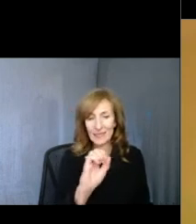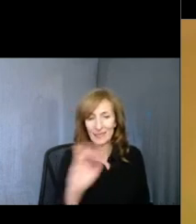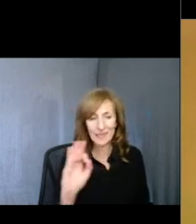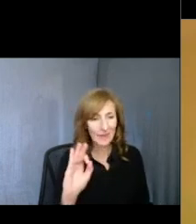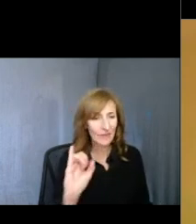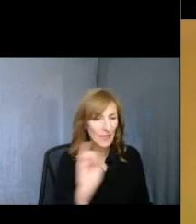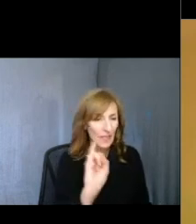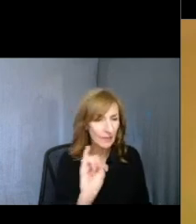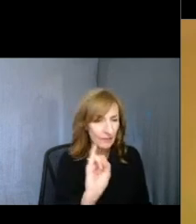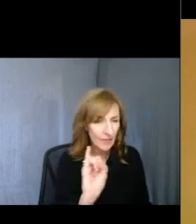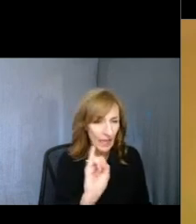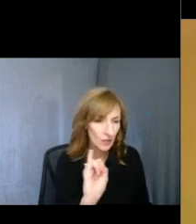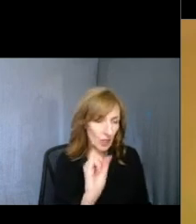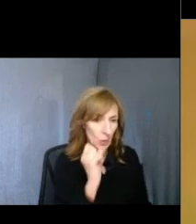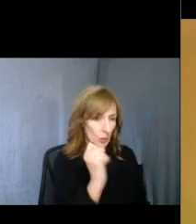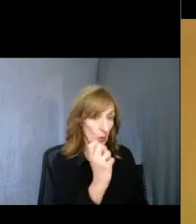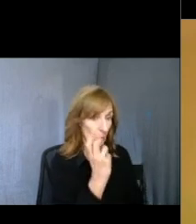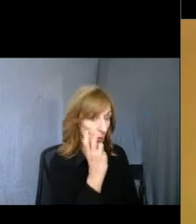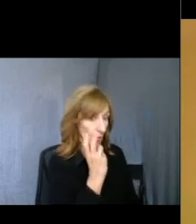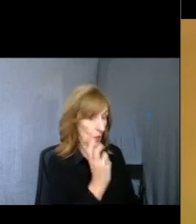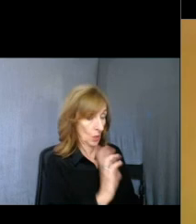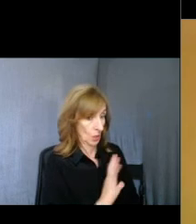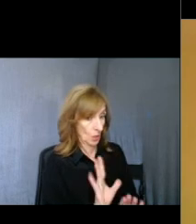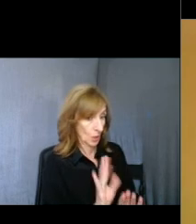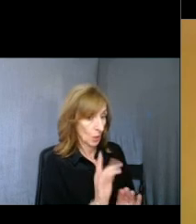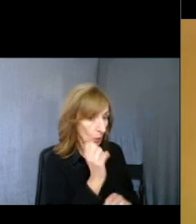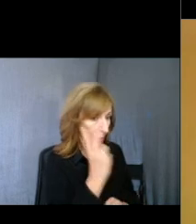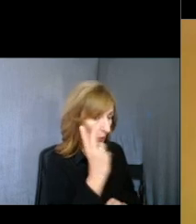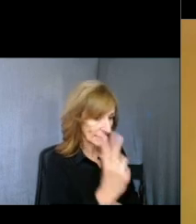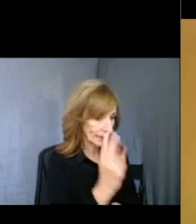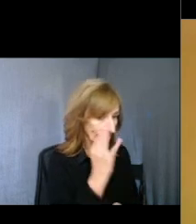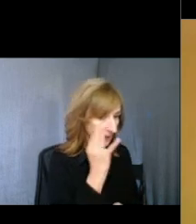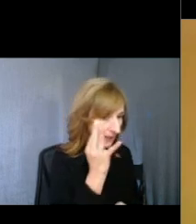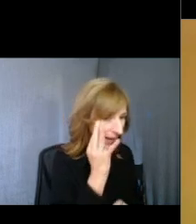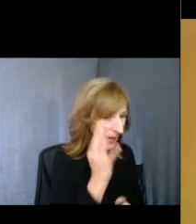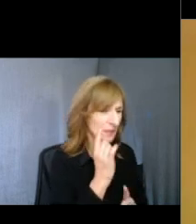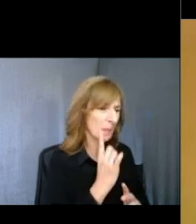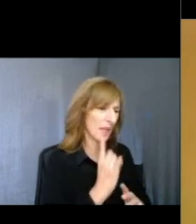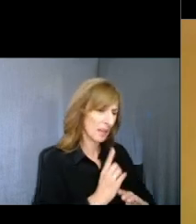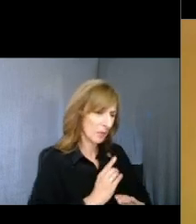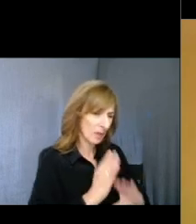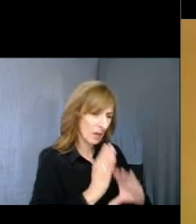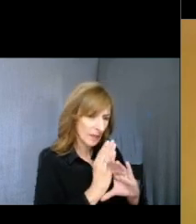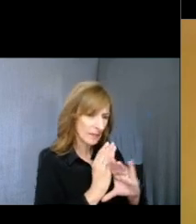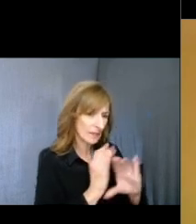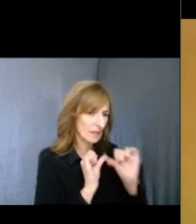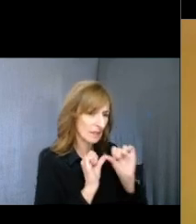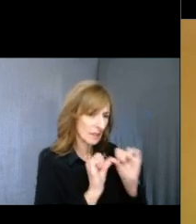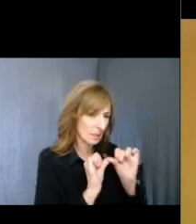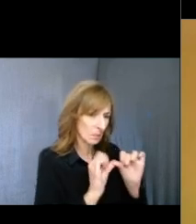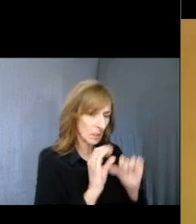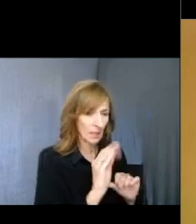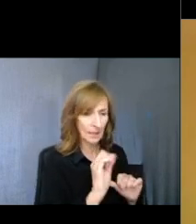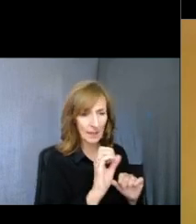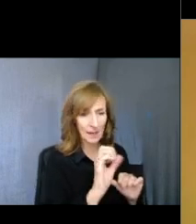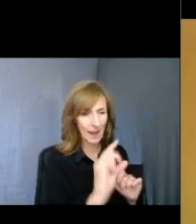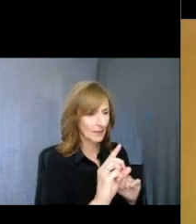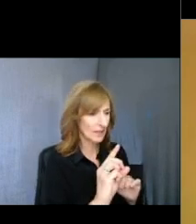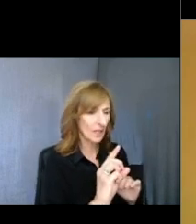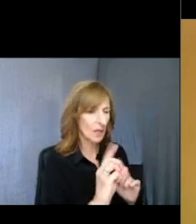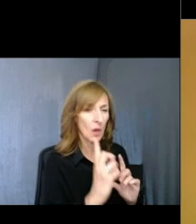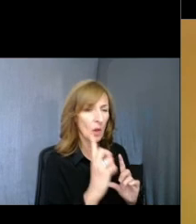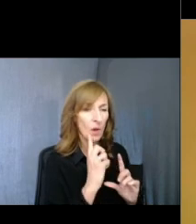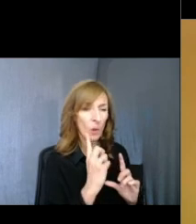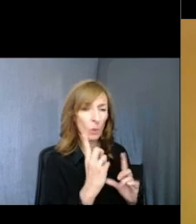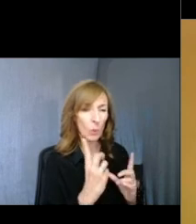the question is there, right? If we're constantly blocking acid, maybe we're doing other things we don't know about that would be detrimental. But bottom line